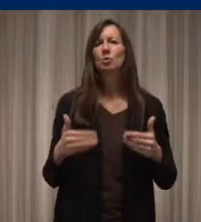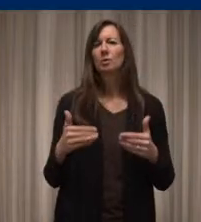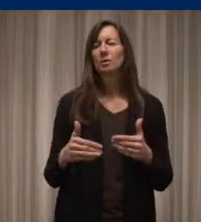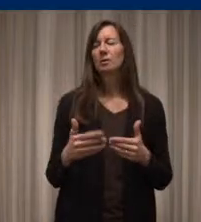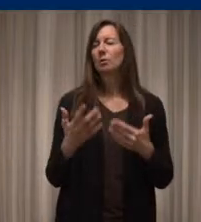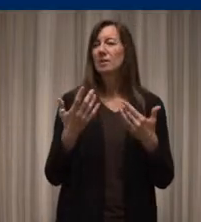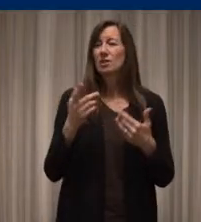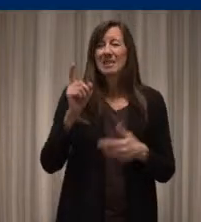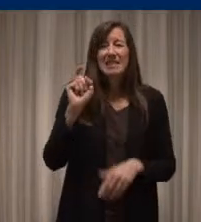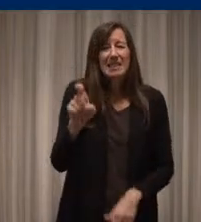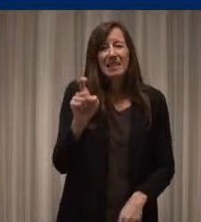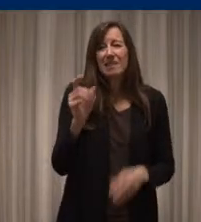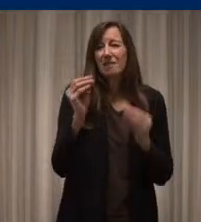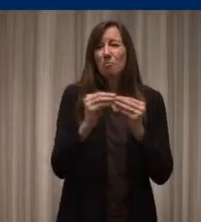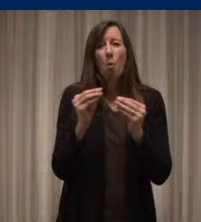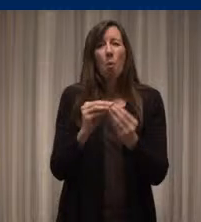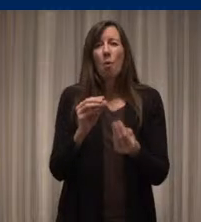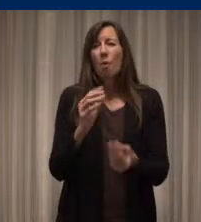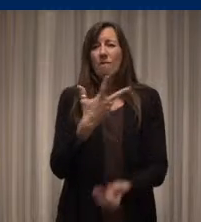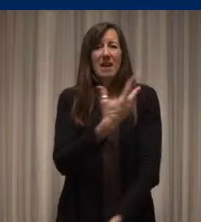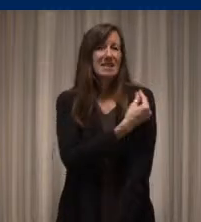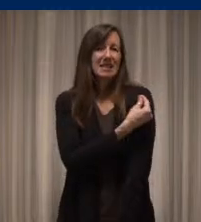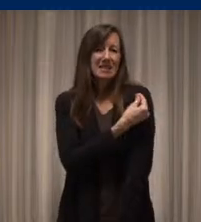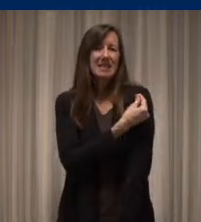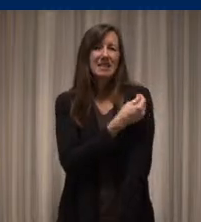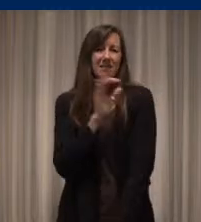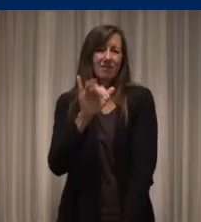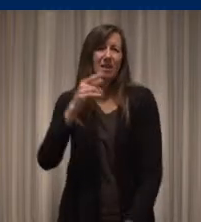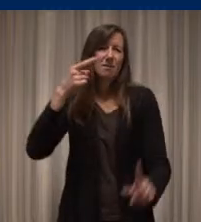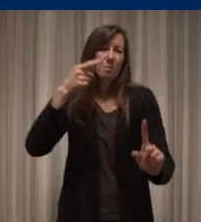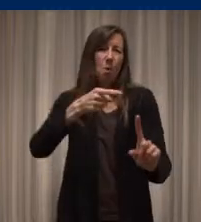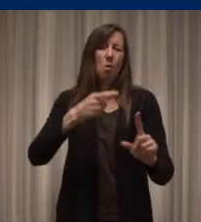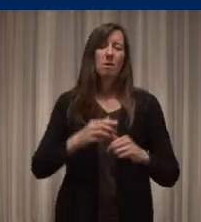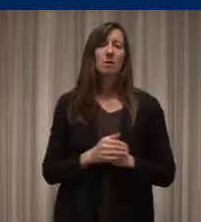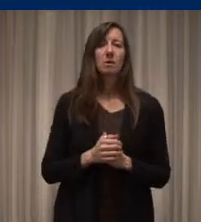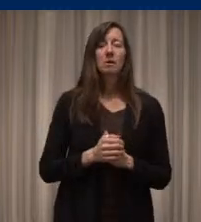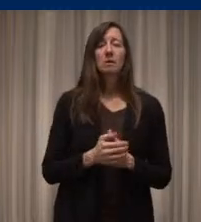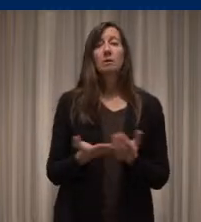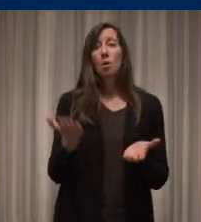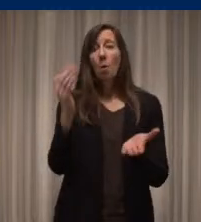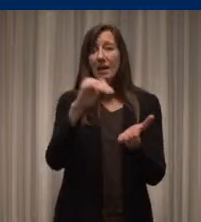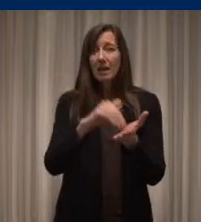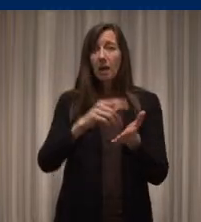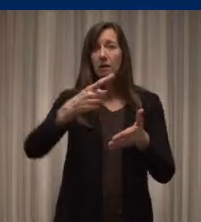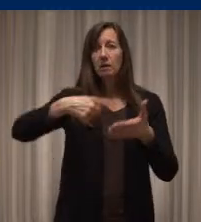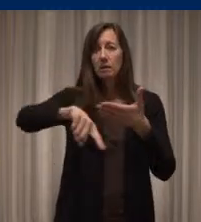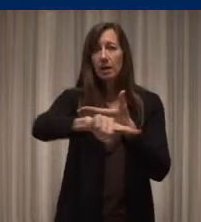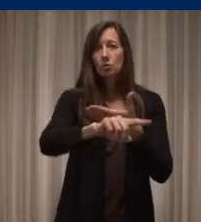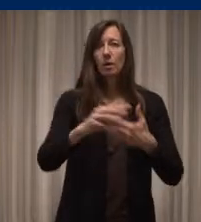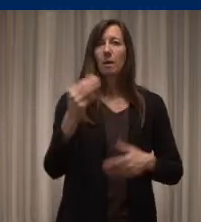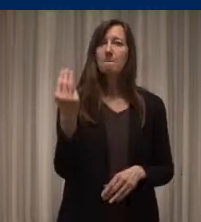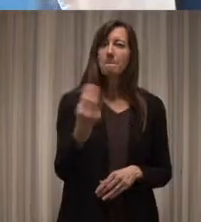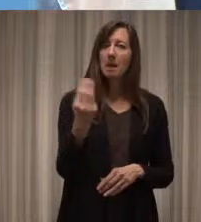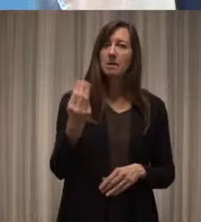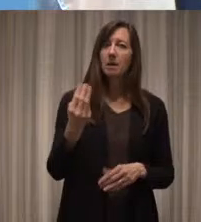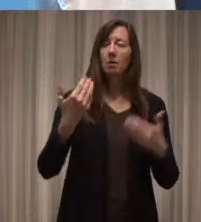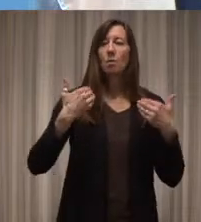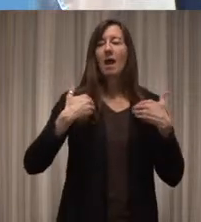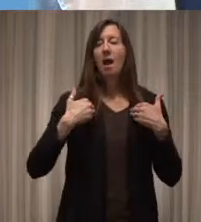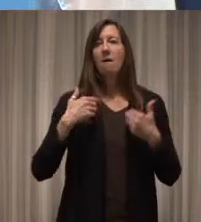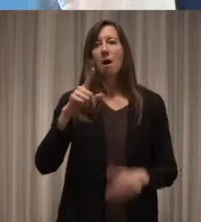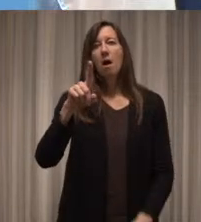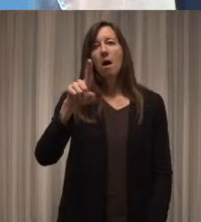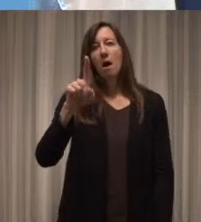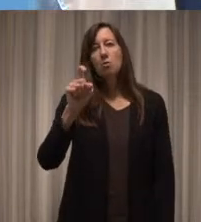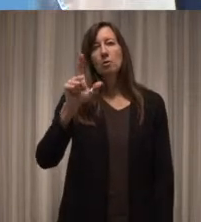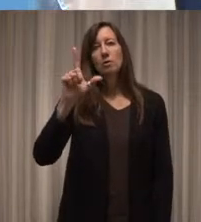more vaccine. Once again, we're starting Monday going to have 120,000 people eligible and just